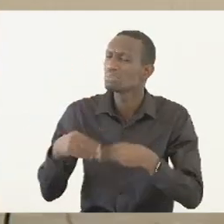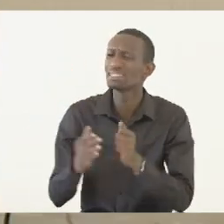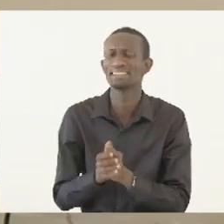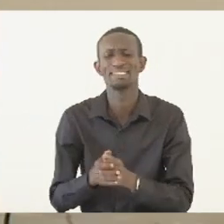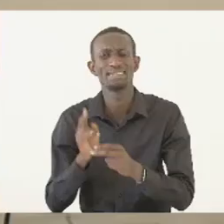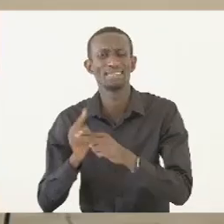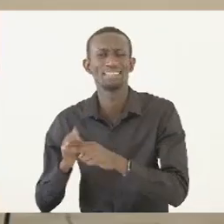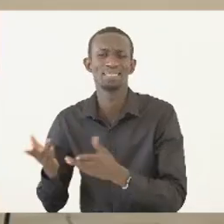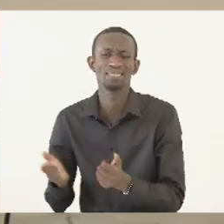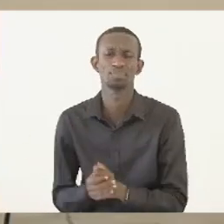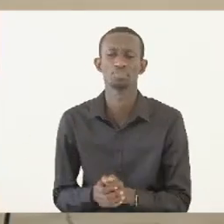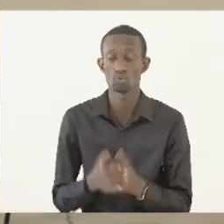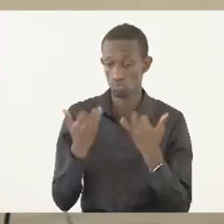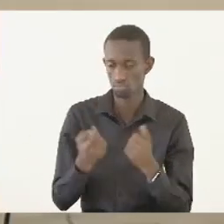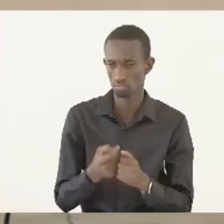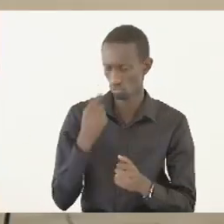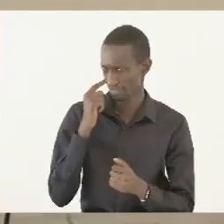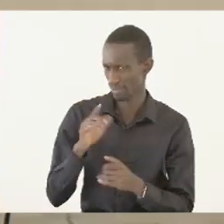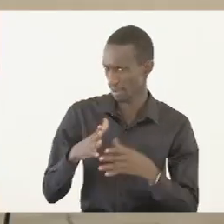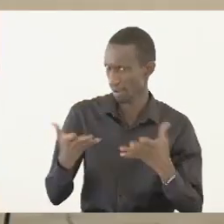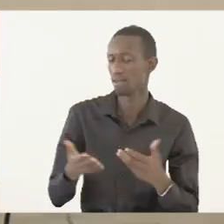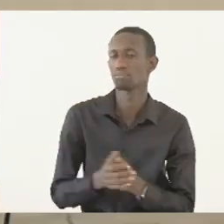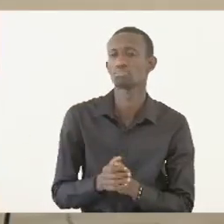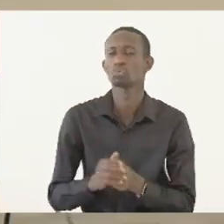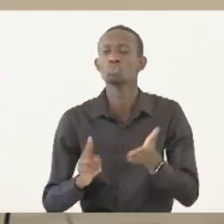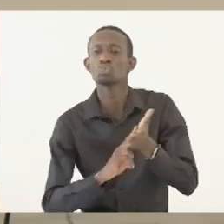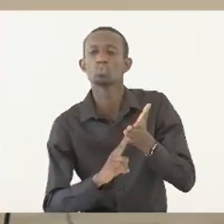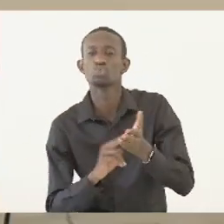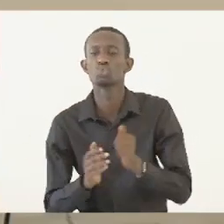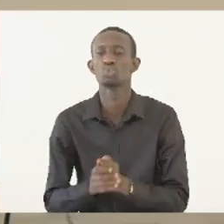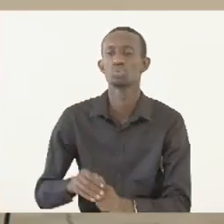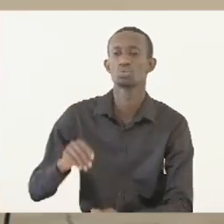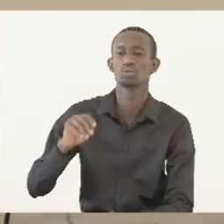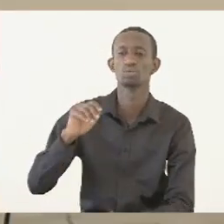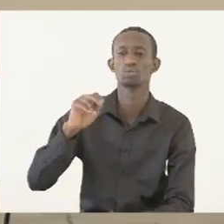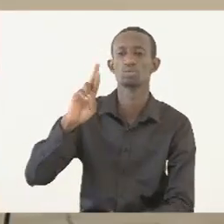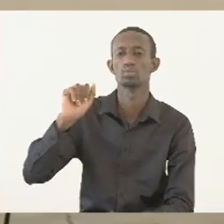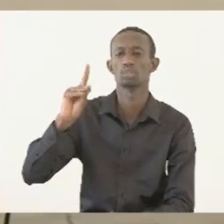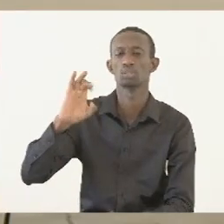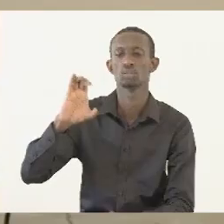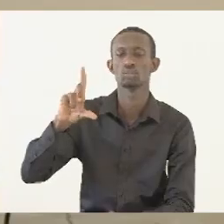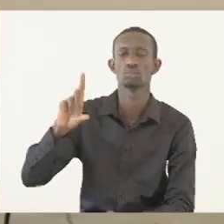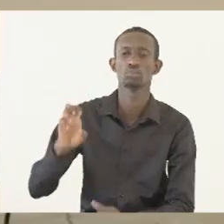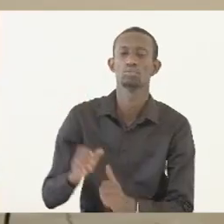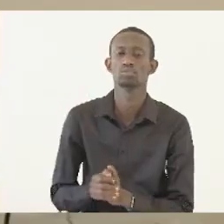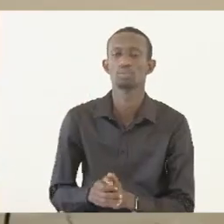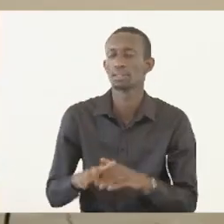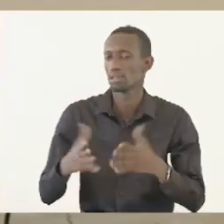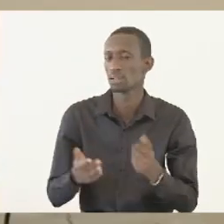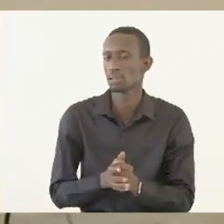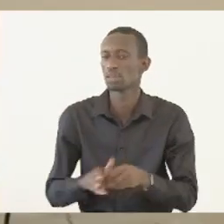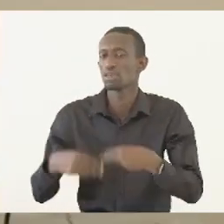So today we will have a look at how to use the radicals and the names of those radicals to write